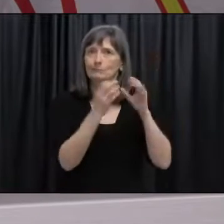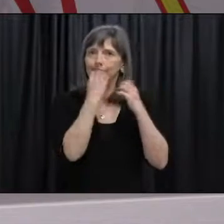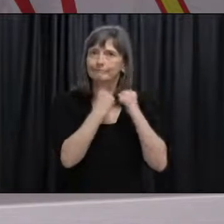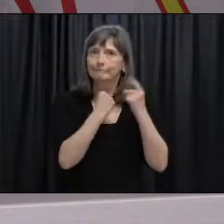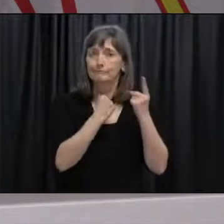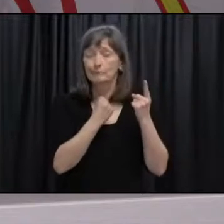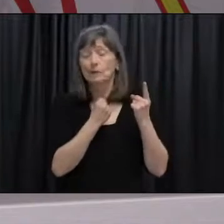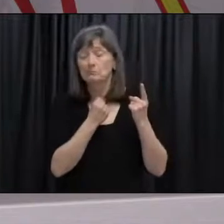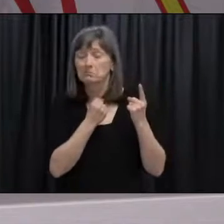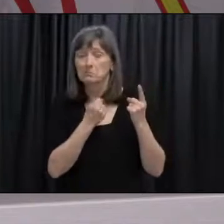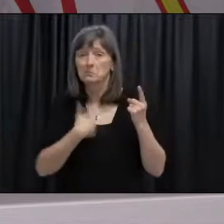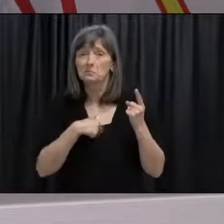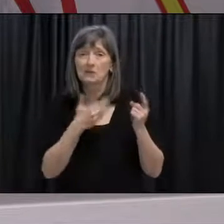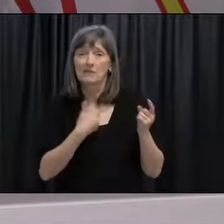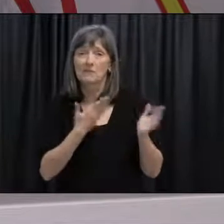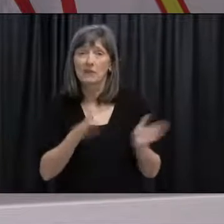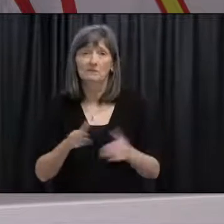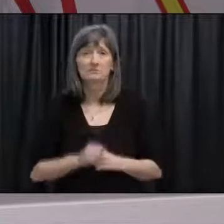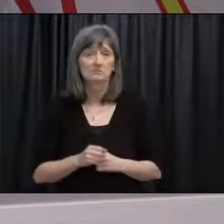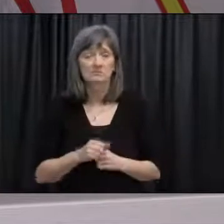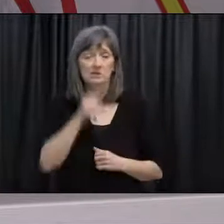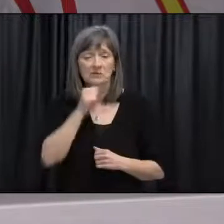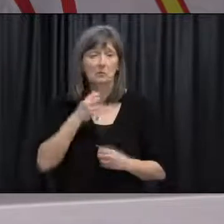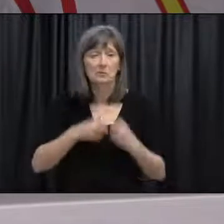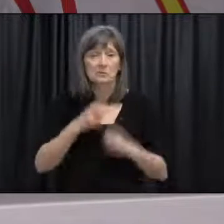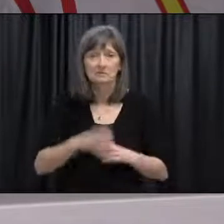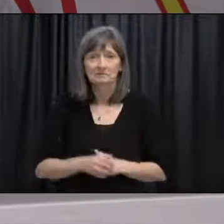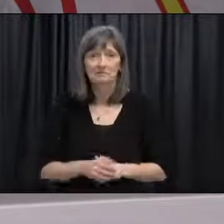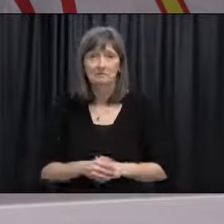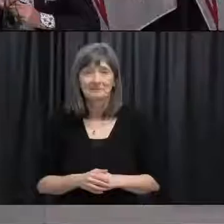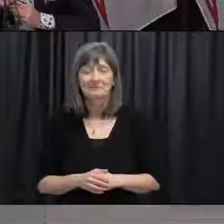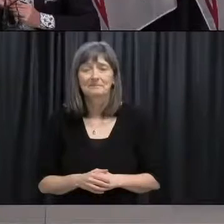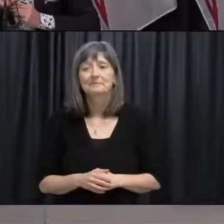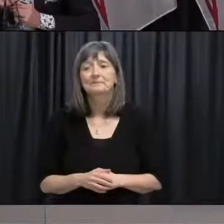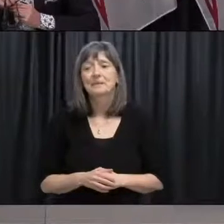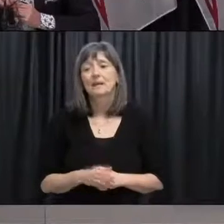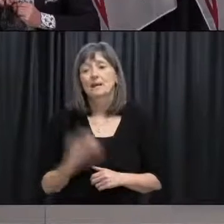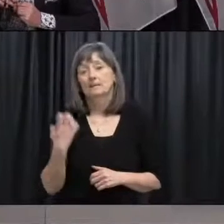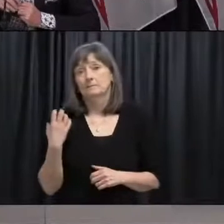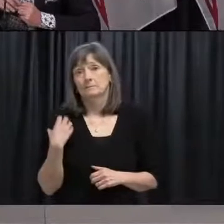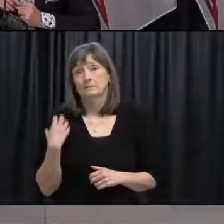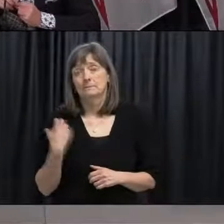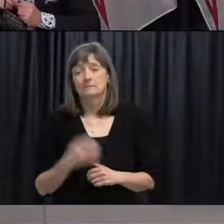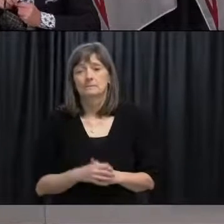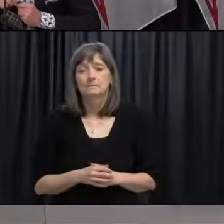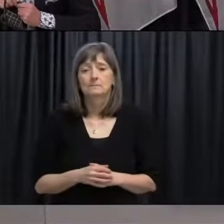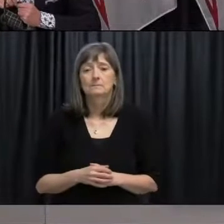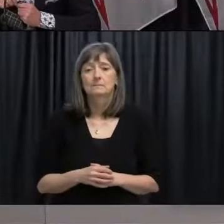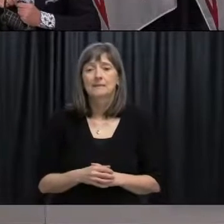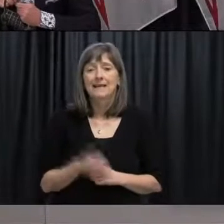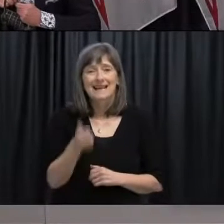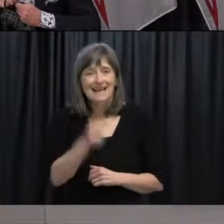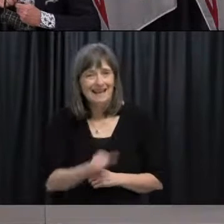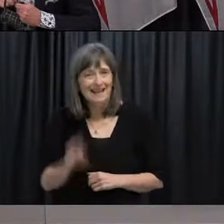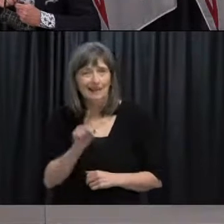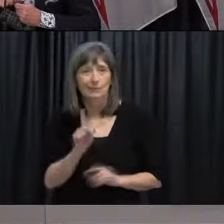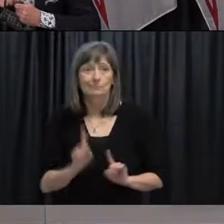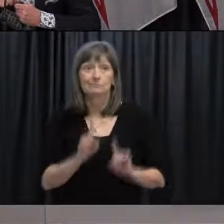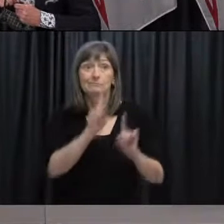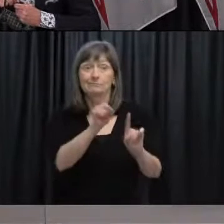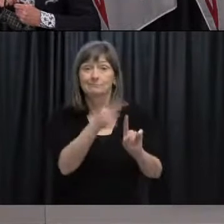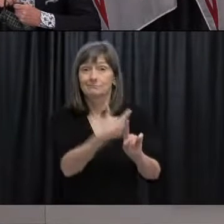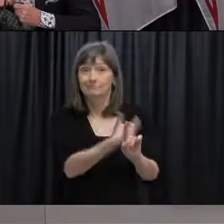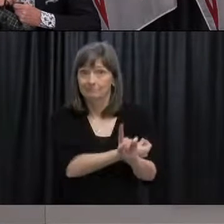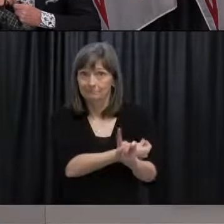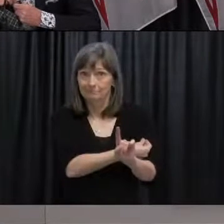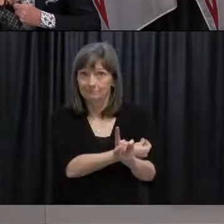been factored into the plan, so it shouldn't be an issue. Just as an additional comment, every person who goes to a vaccination clinic